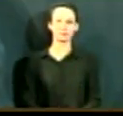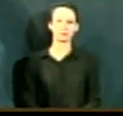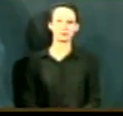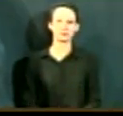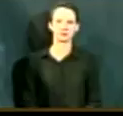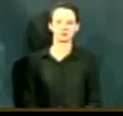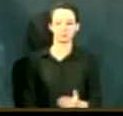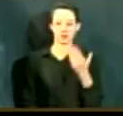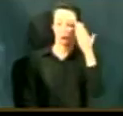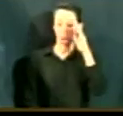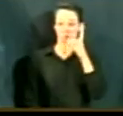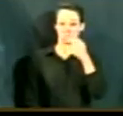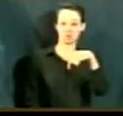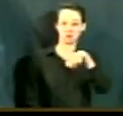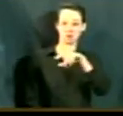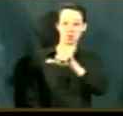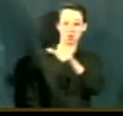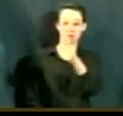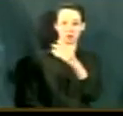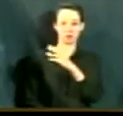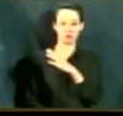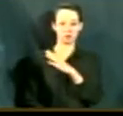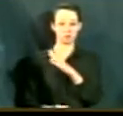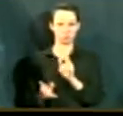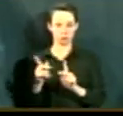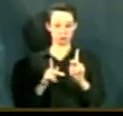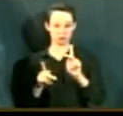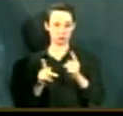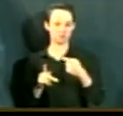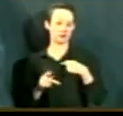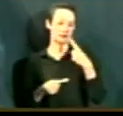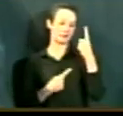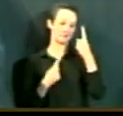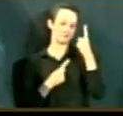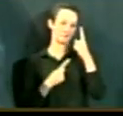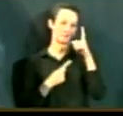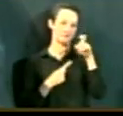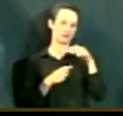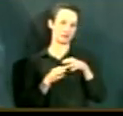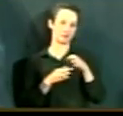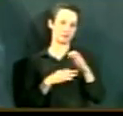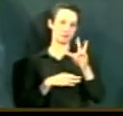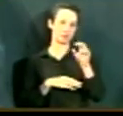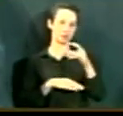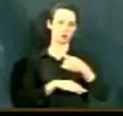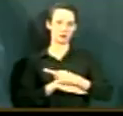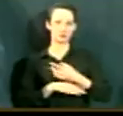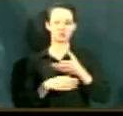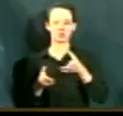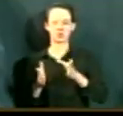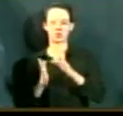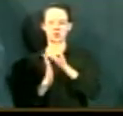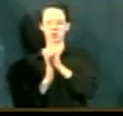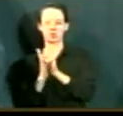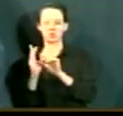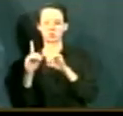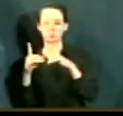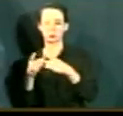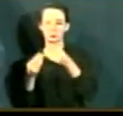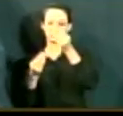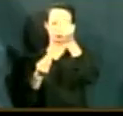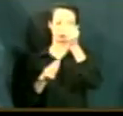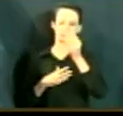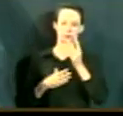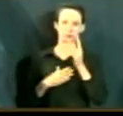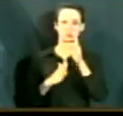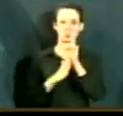I don't know about anybody else, but I'm sort of thinking that we might need to wait 30 days and let the law department give us the legal